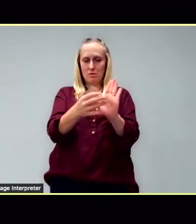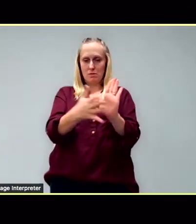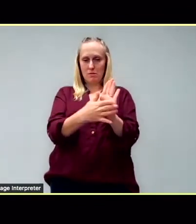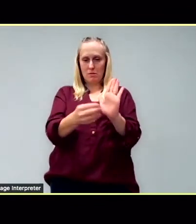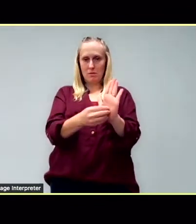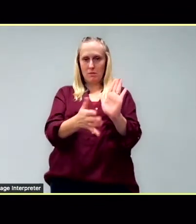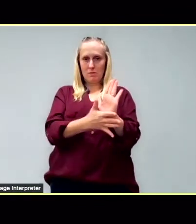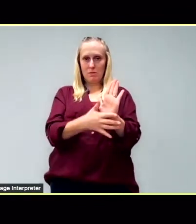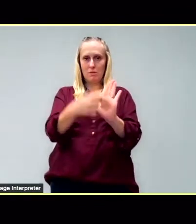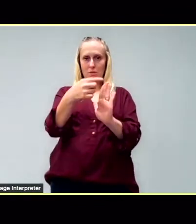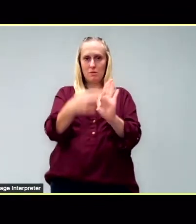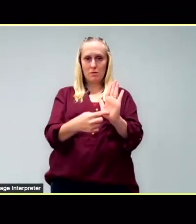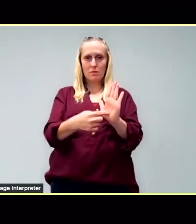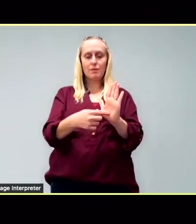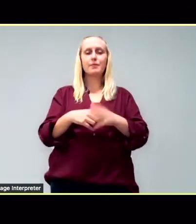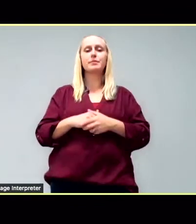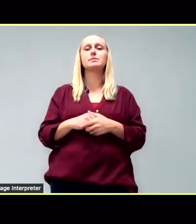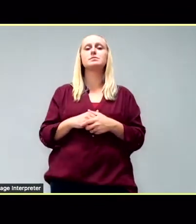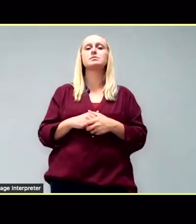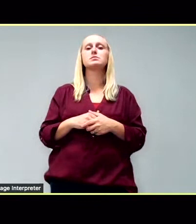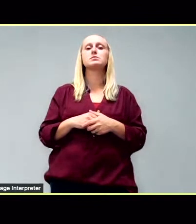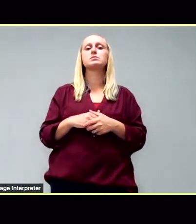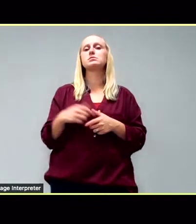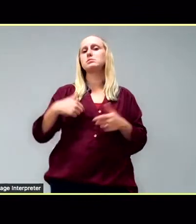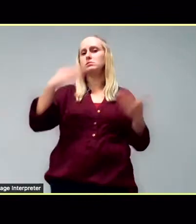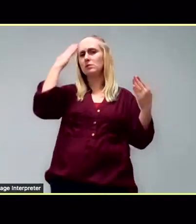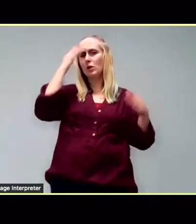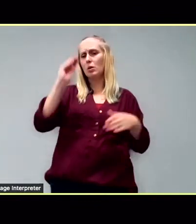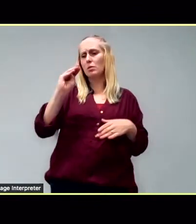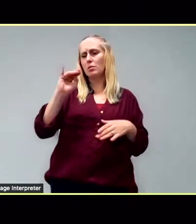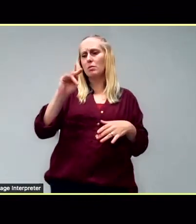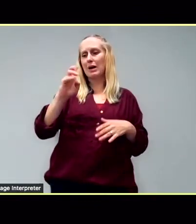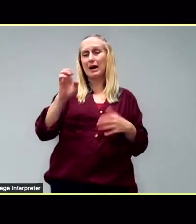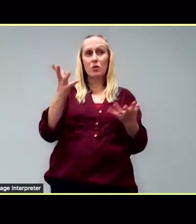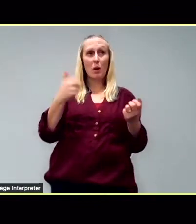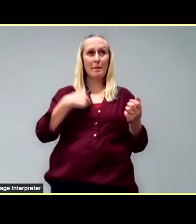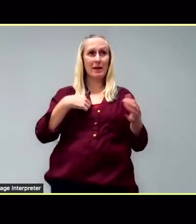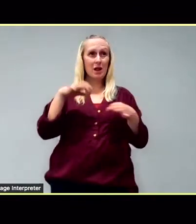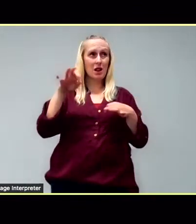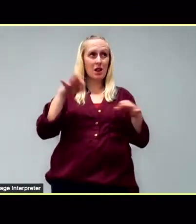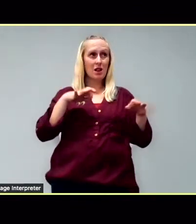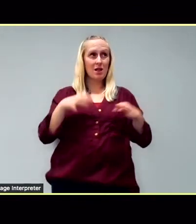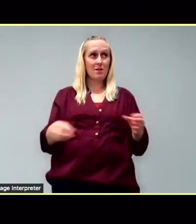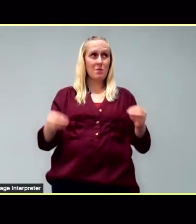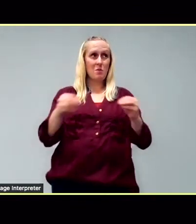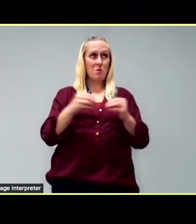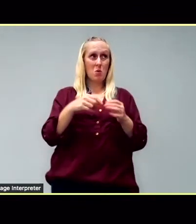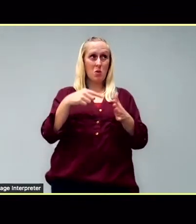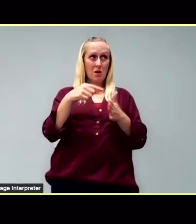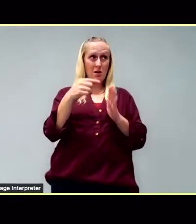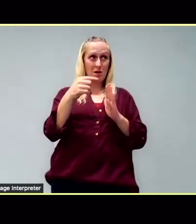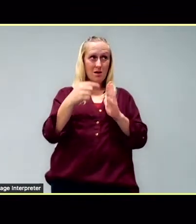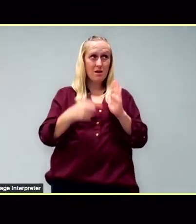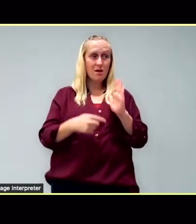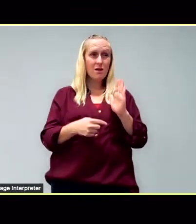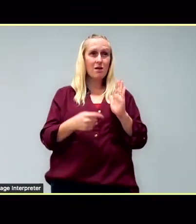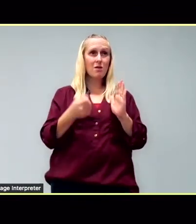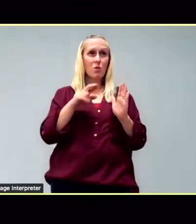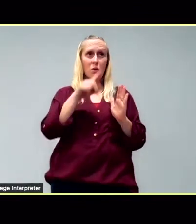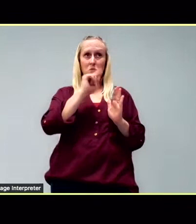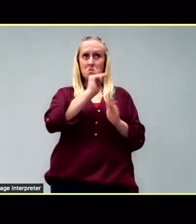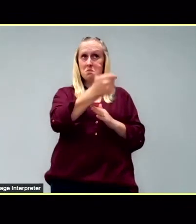servitude that Mike was talking about. And I don't know, Mike, if you wanted me to go through what those conditions were in the ES, or if that was something you were going to